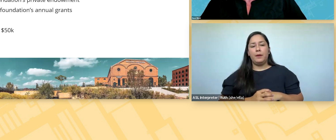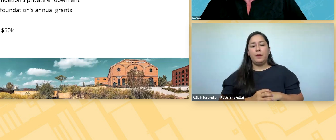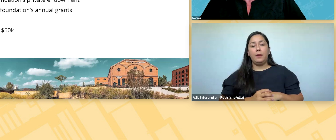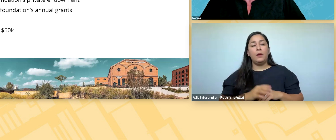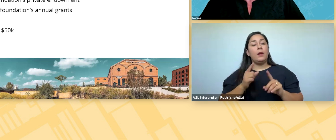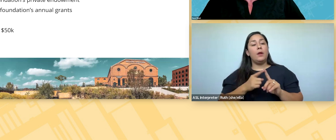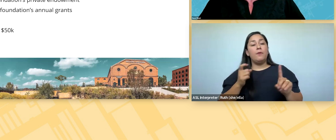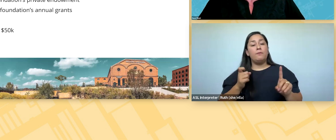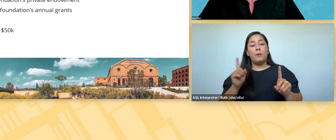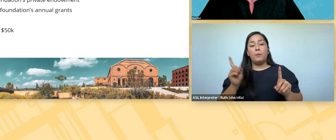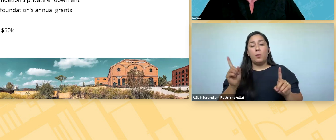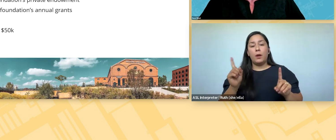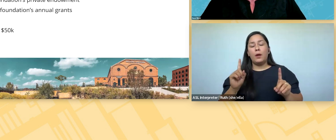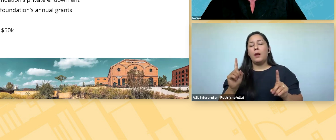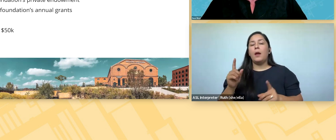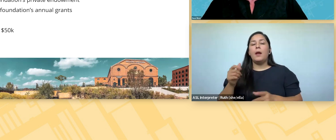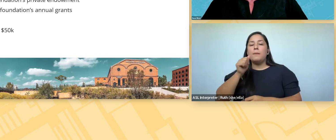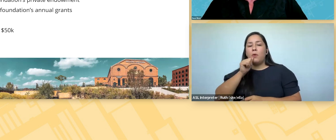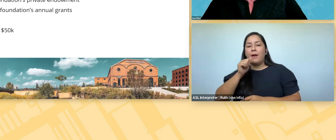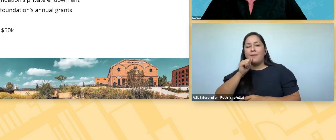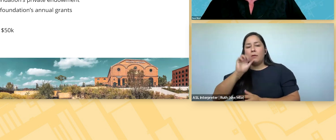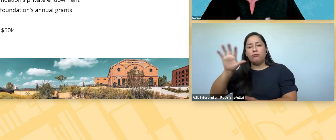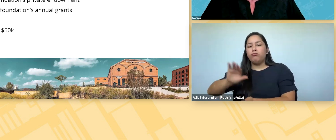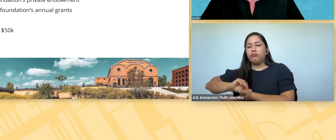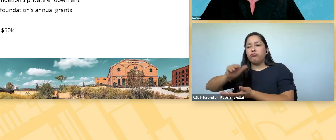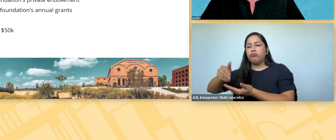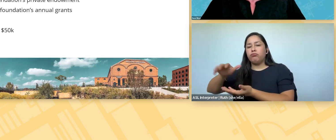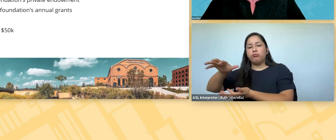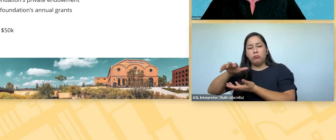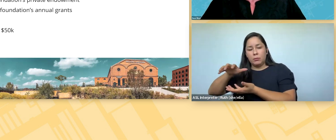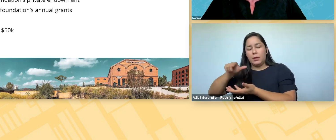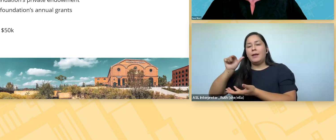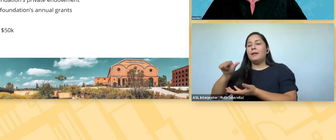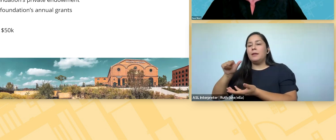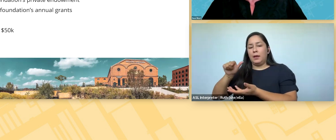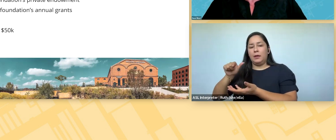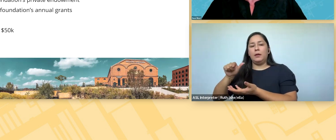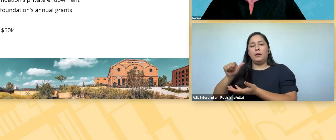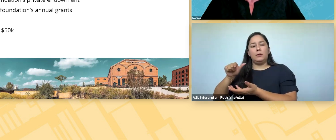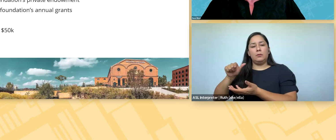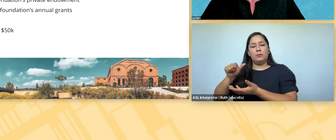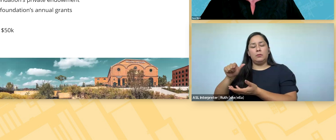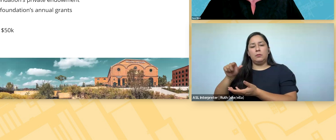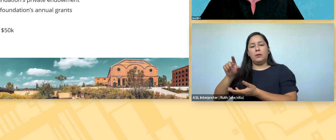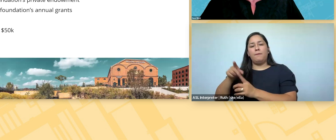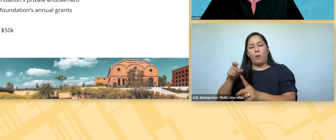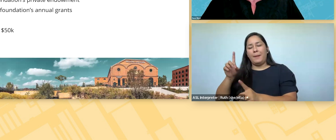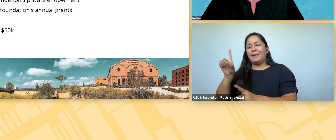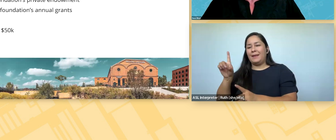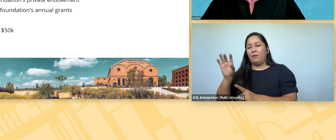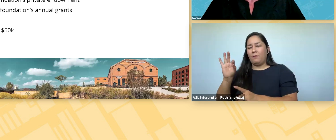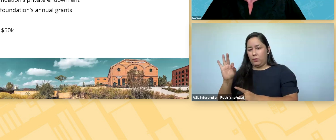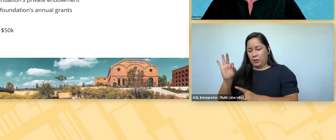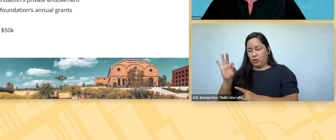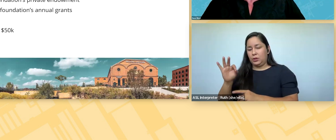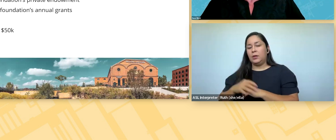from the Foundation's private endowment. That means these dollars are entirely discretionary to the Denver Foundation. So